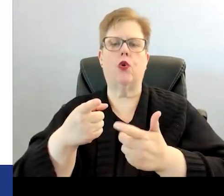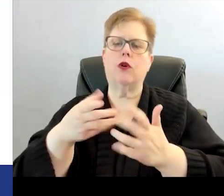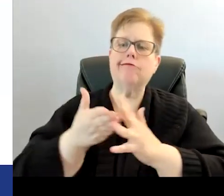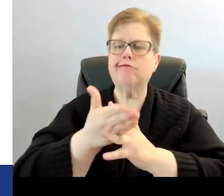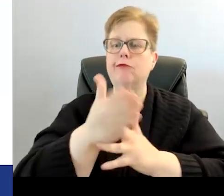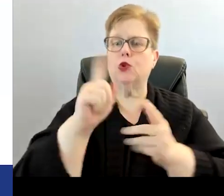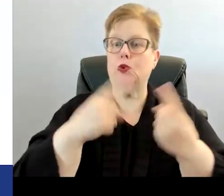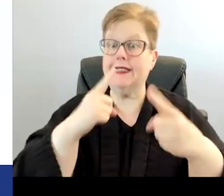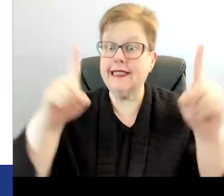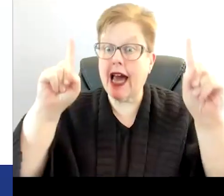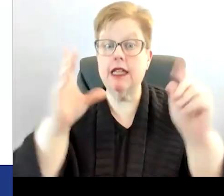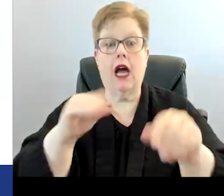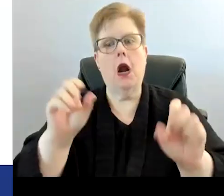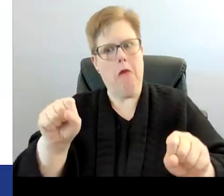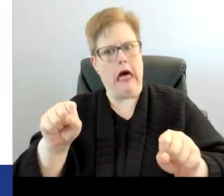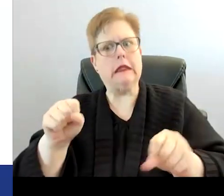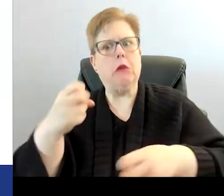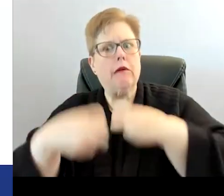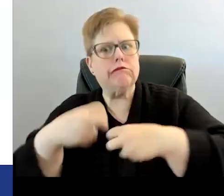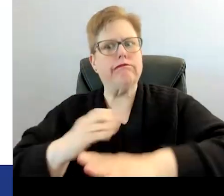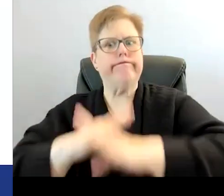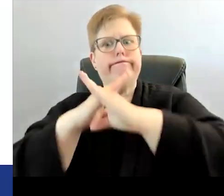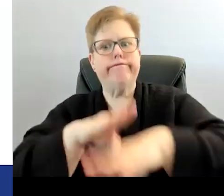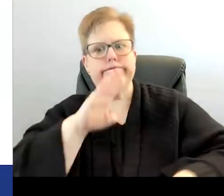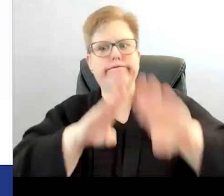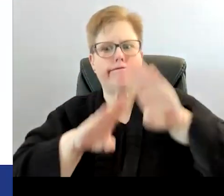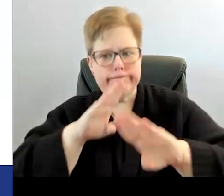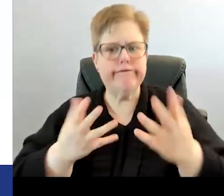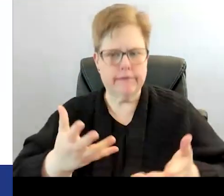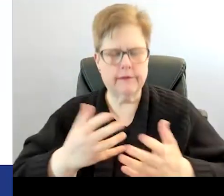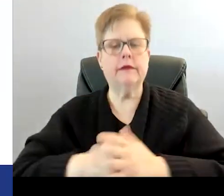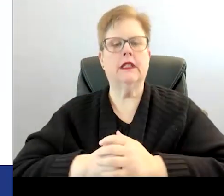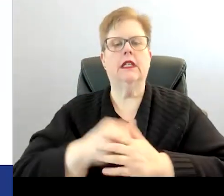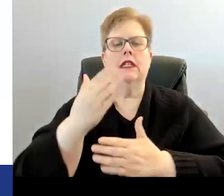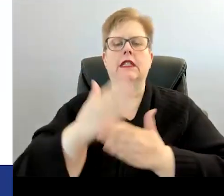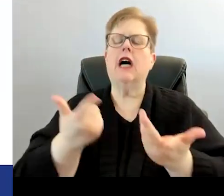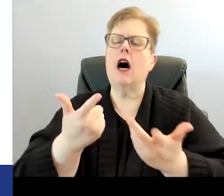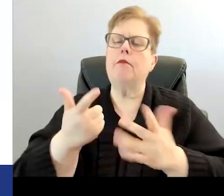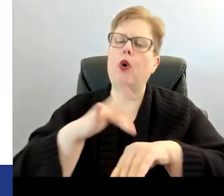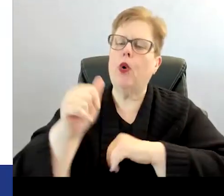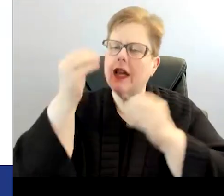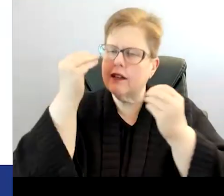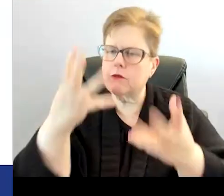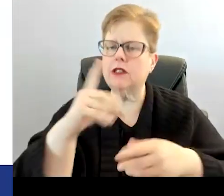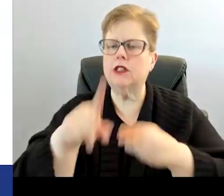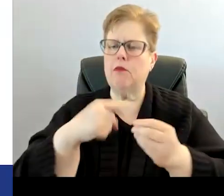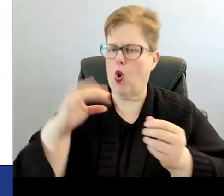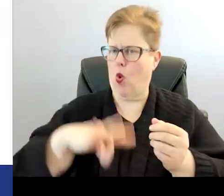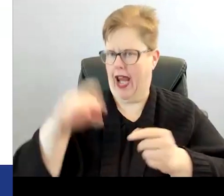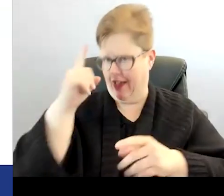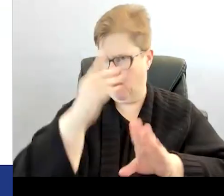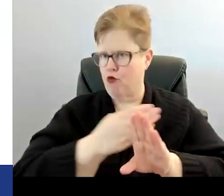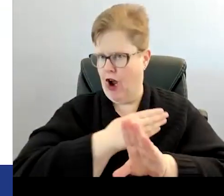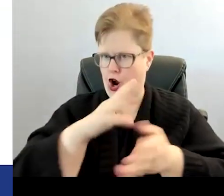success, but also potential roadblocks. I'll give some preliminary information about credit for prior learning so that you can